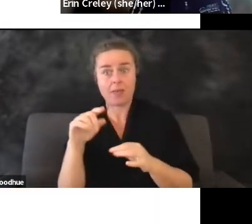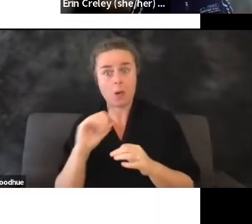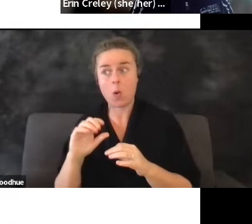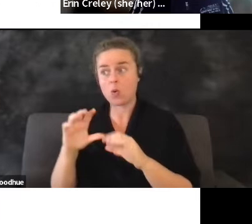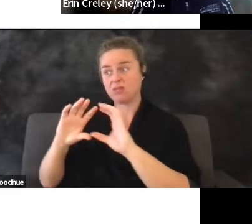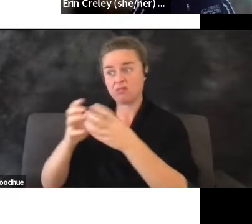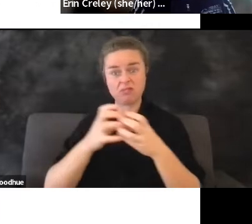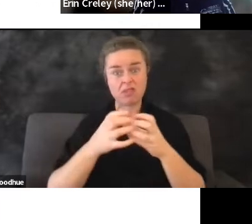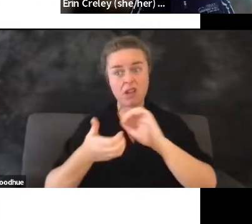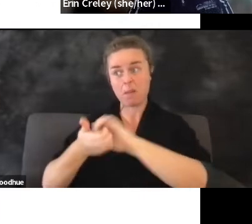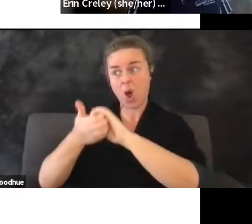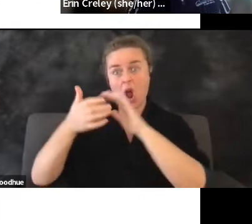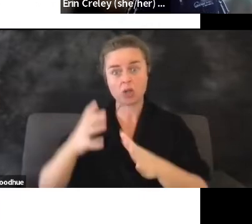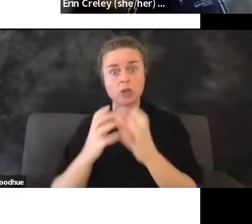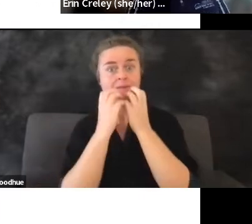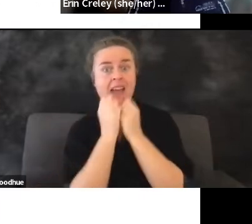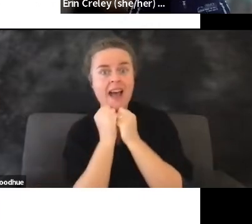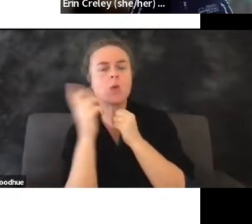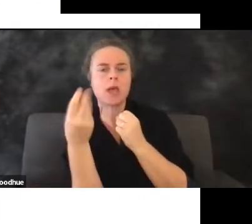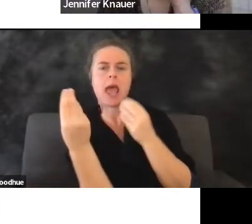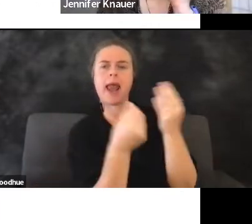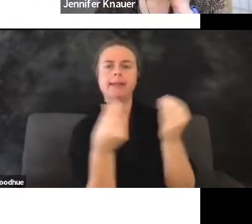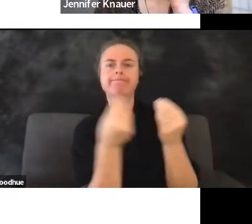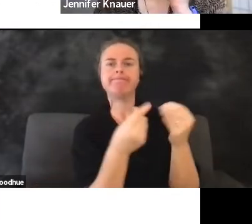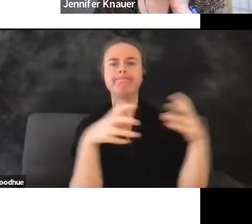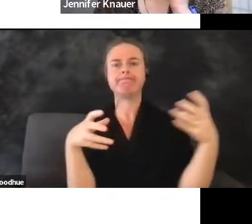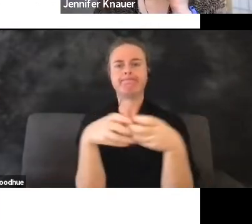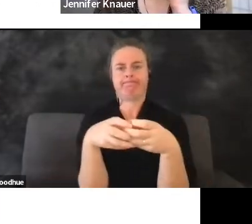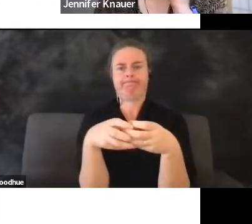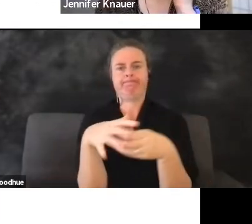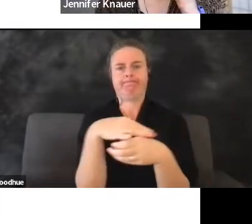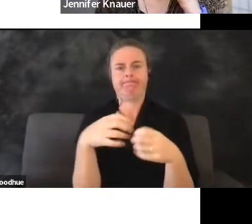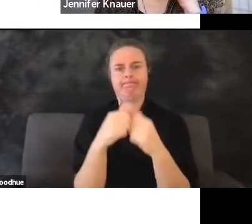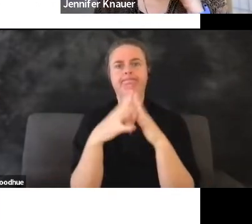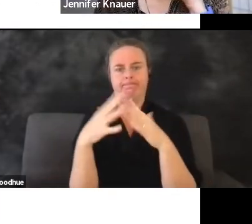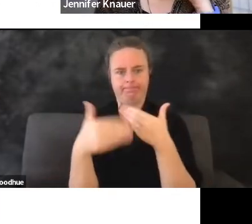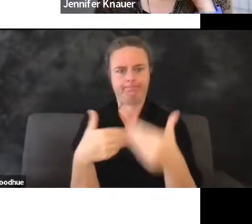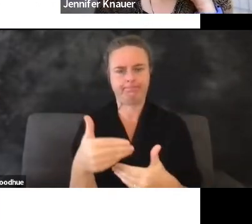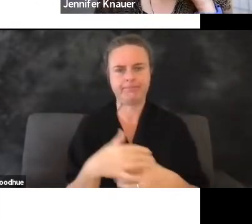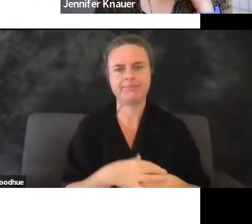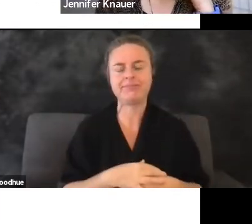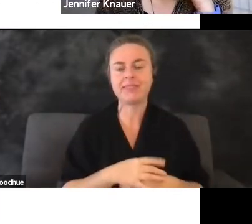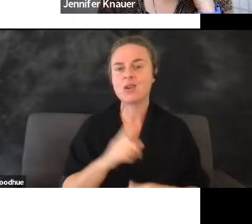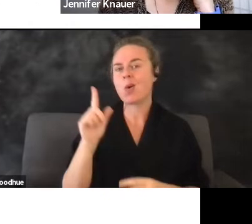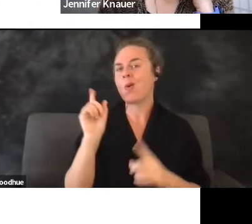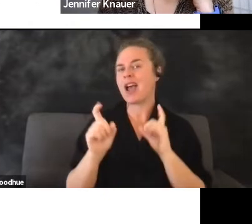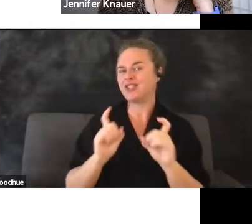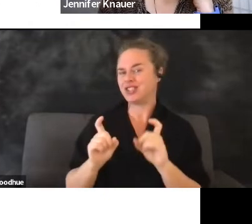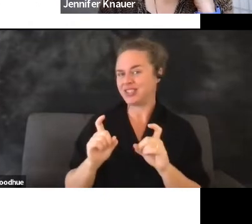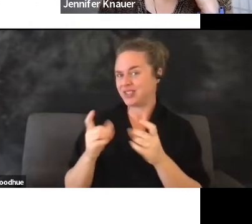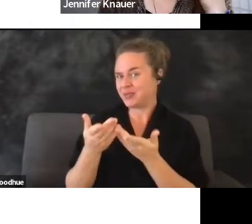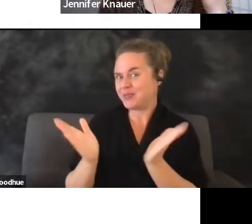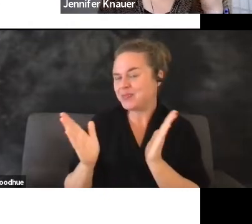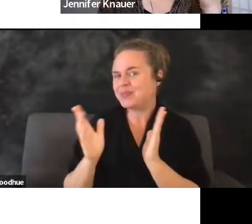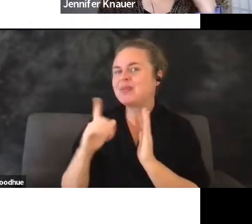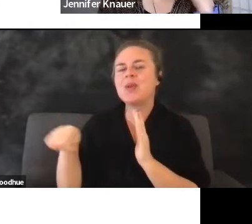So I'll pause and see if there are any questions. Mm-hmm. It's a funny dance with questions because I'll need to turn your microphone on if you have one.